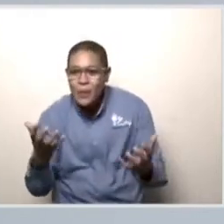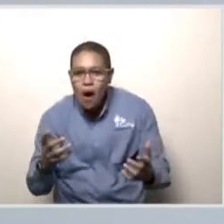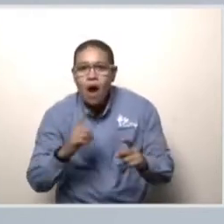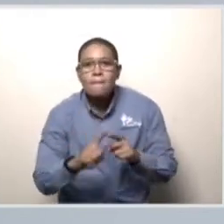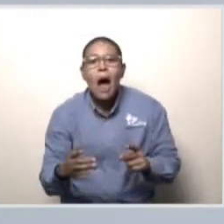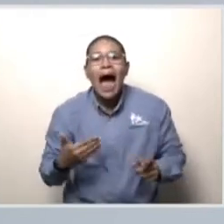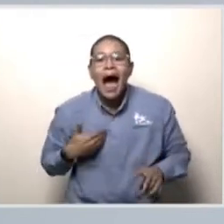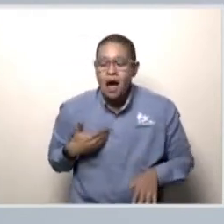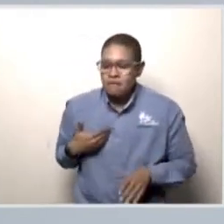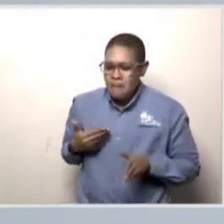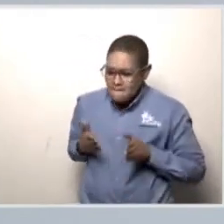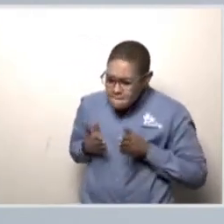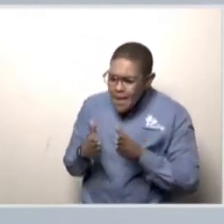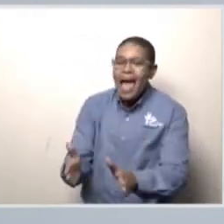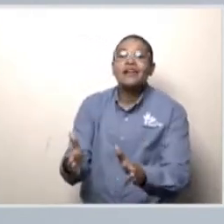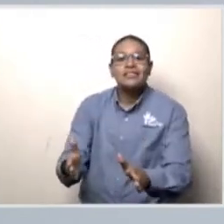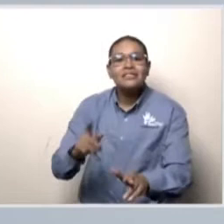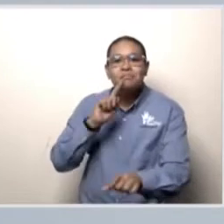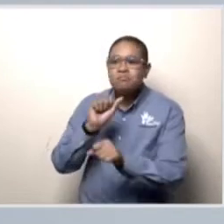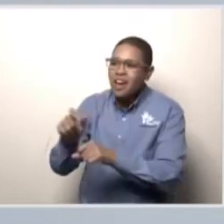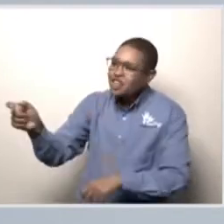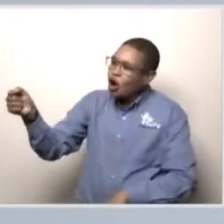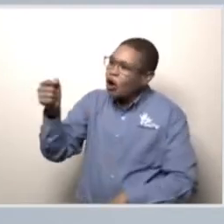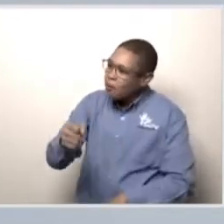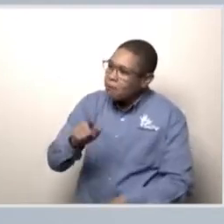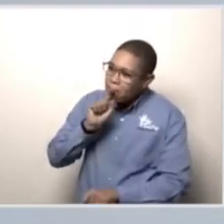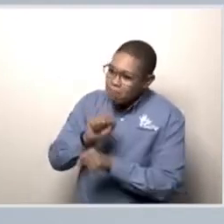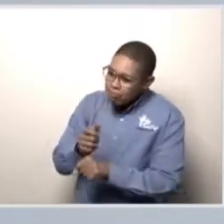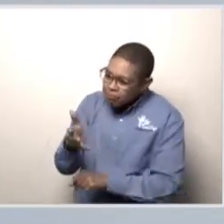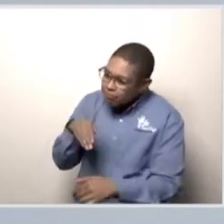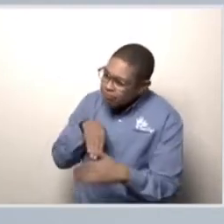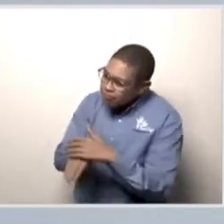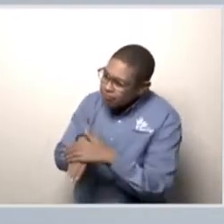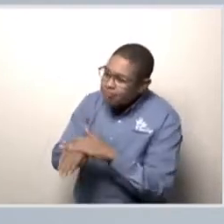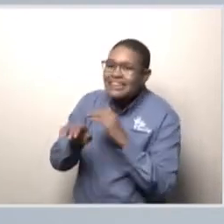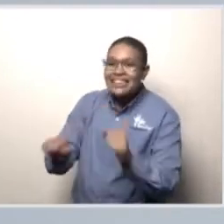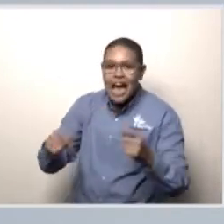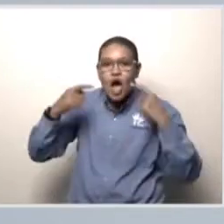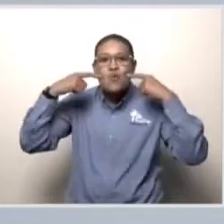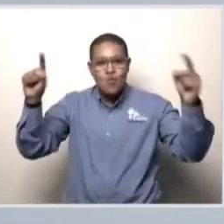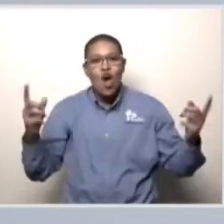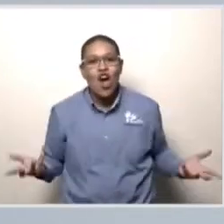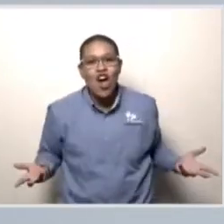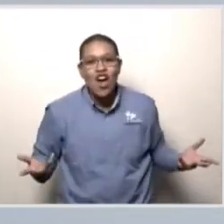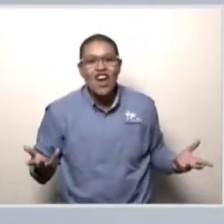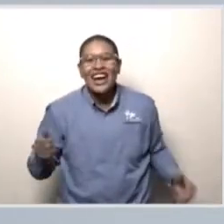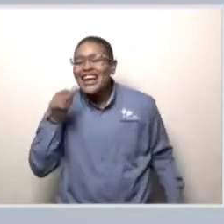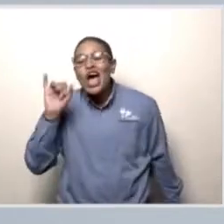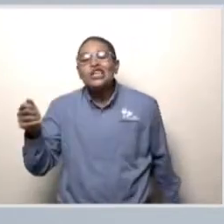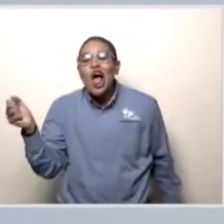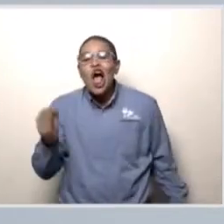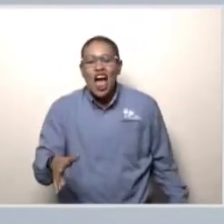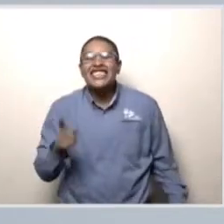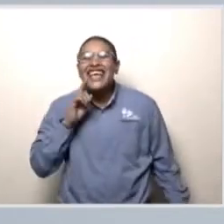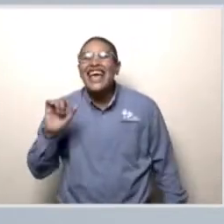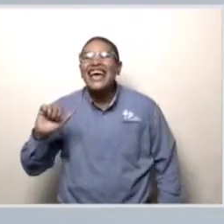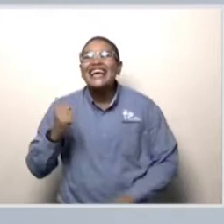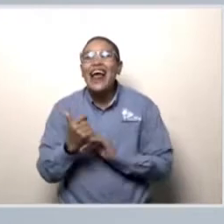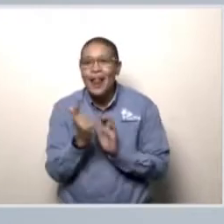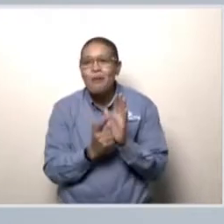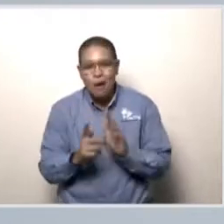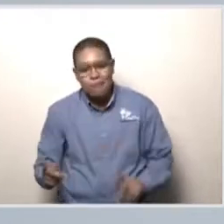mechanism to make sure that what you put in place is going to work to deliver what you wanted in the first